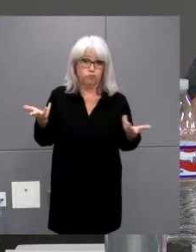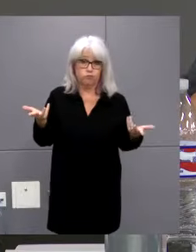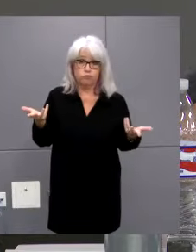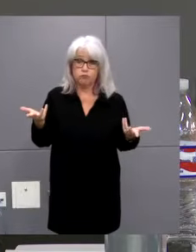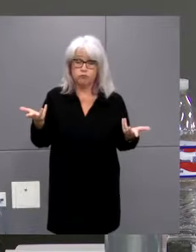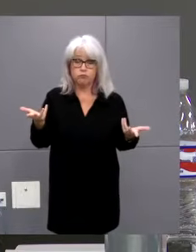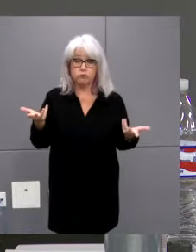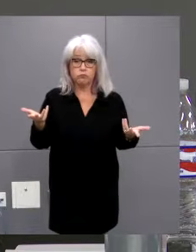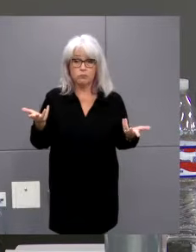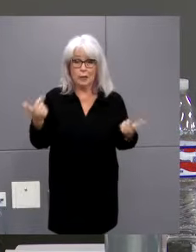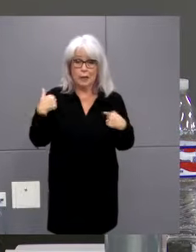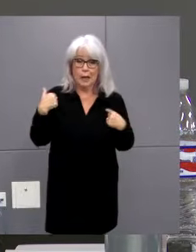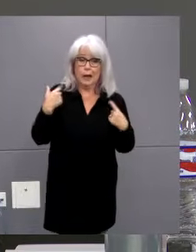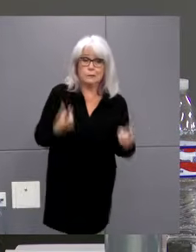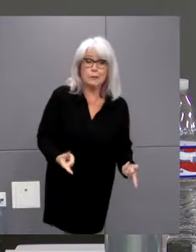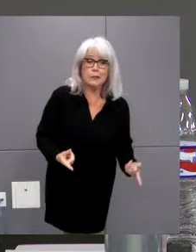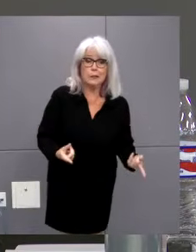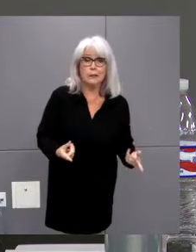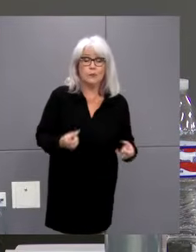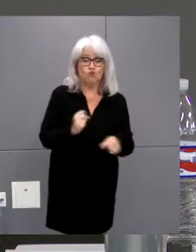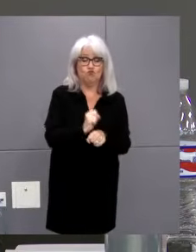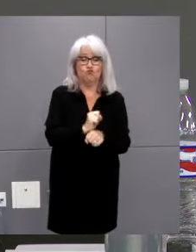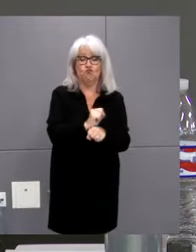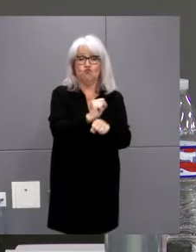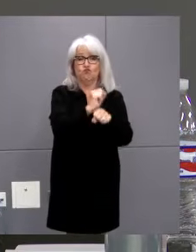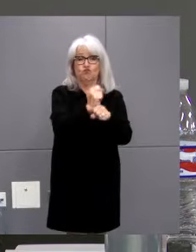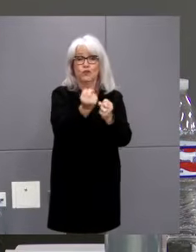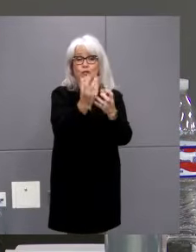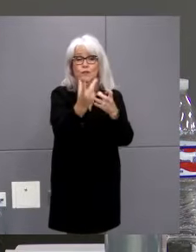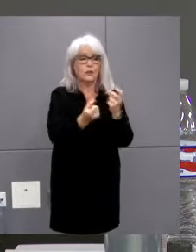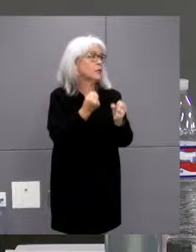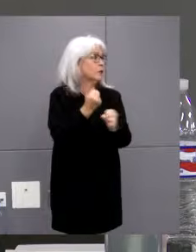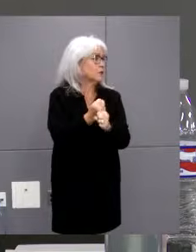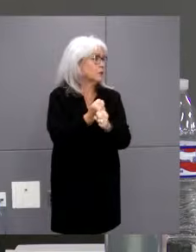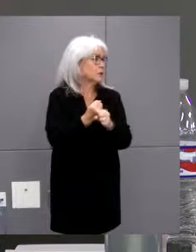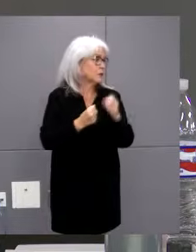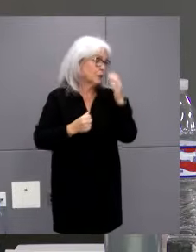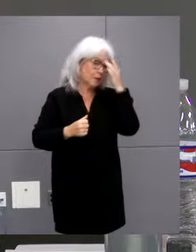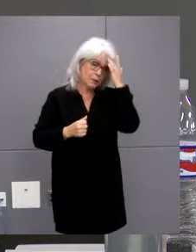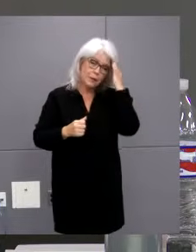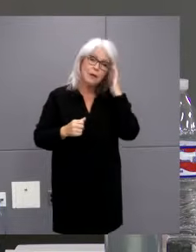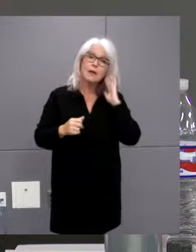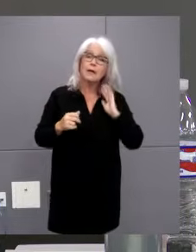in motion for several years now.